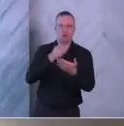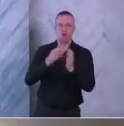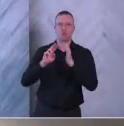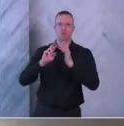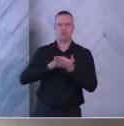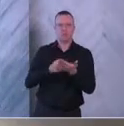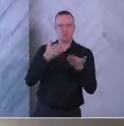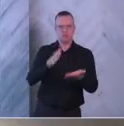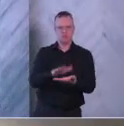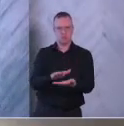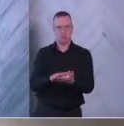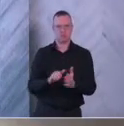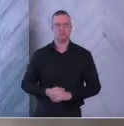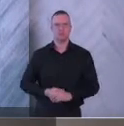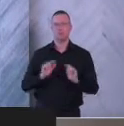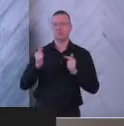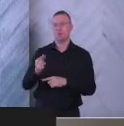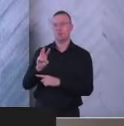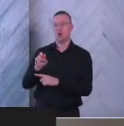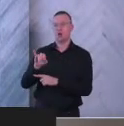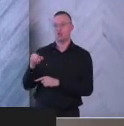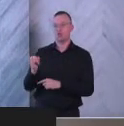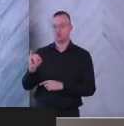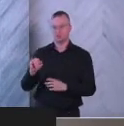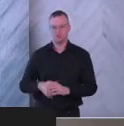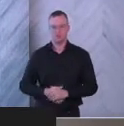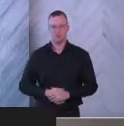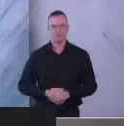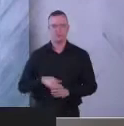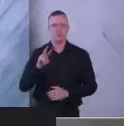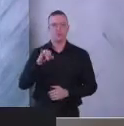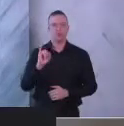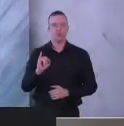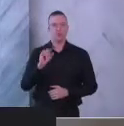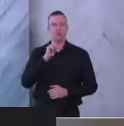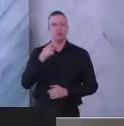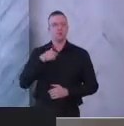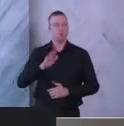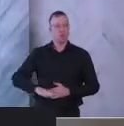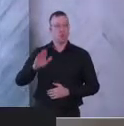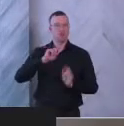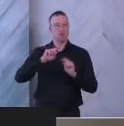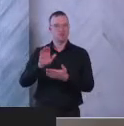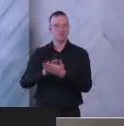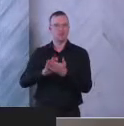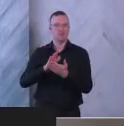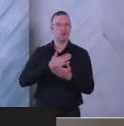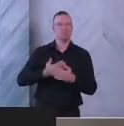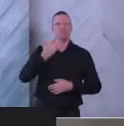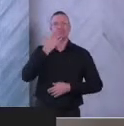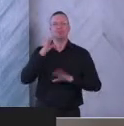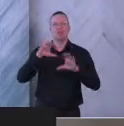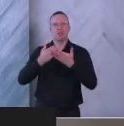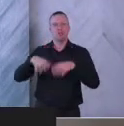with Waji. Thank you very much. So growing up and having gone to school, one of my favorite classes to take